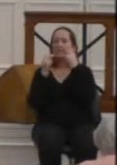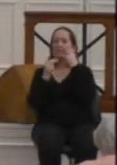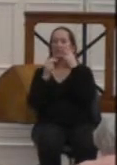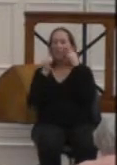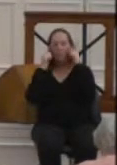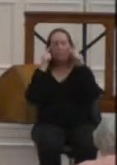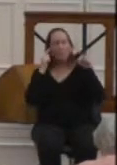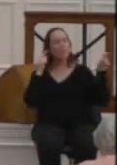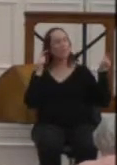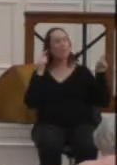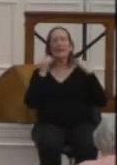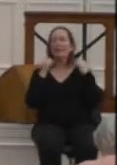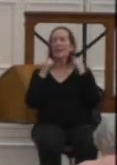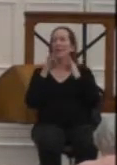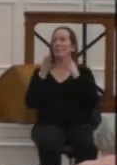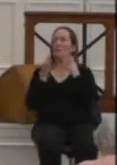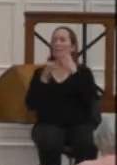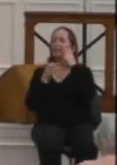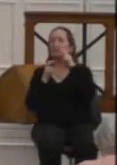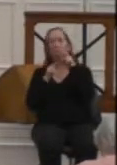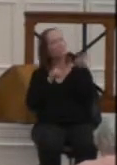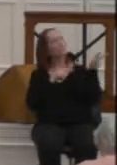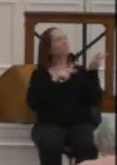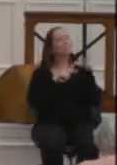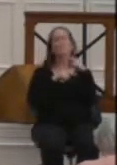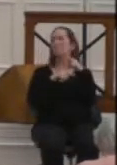have to turn and look at every little thing.